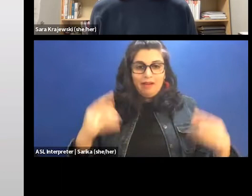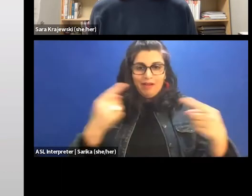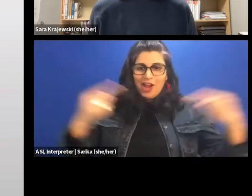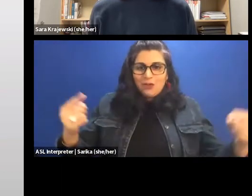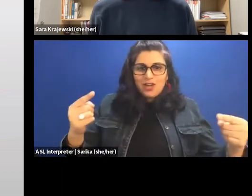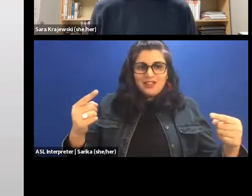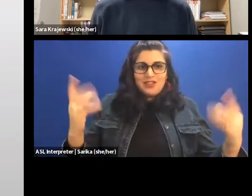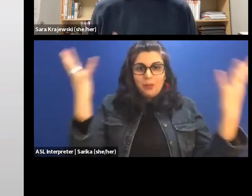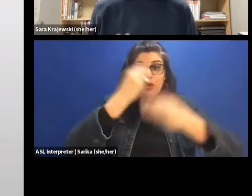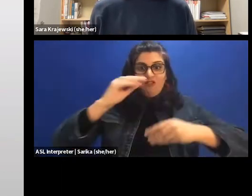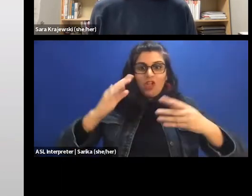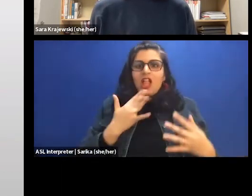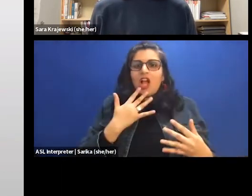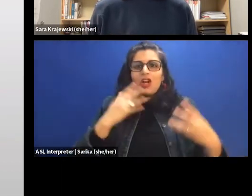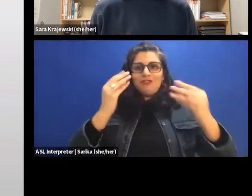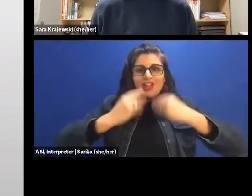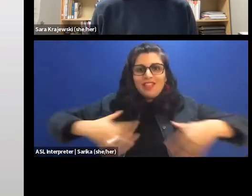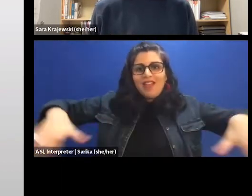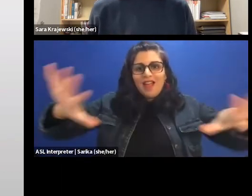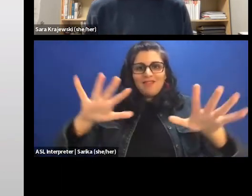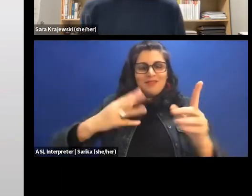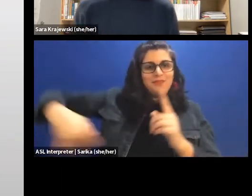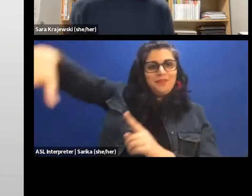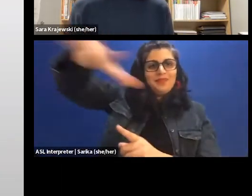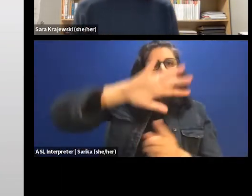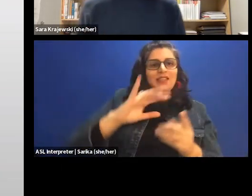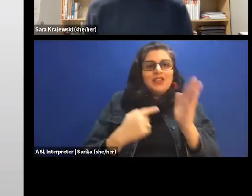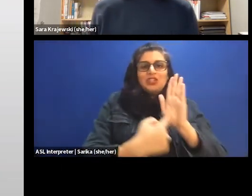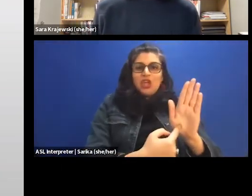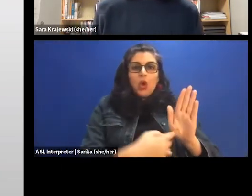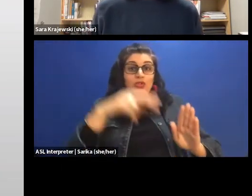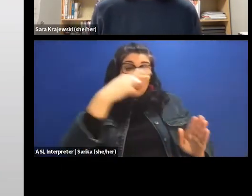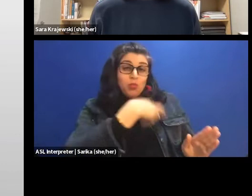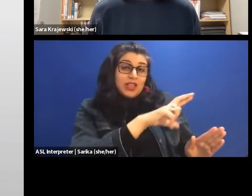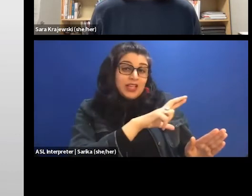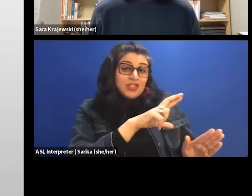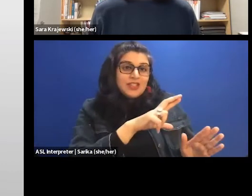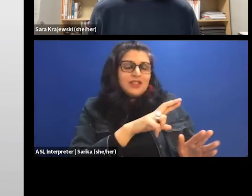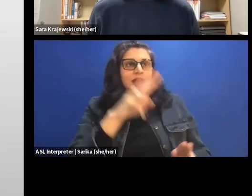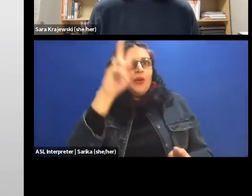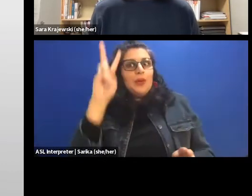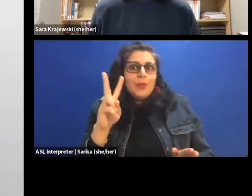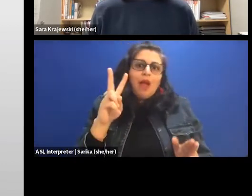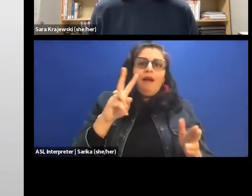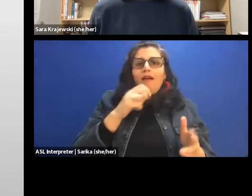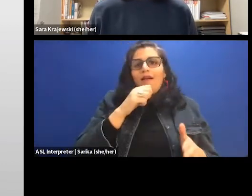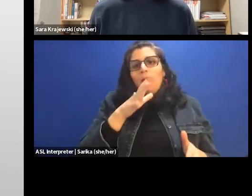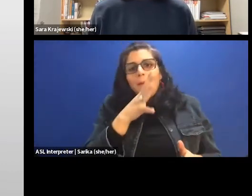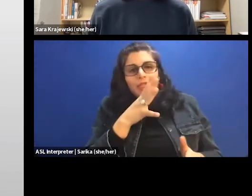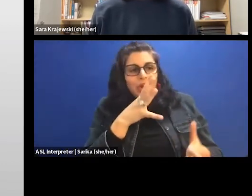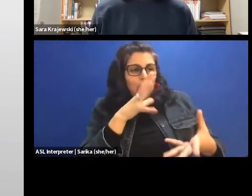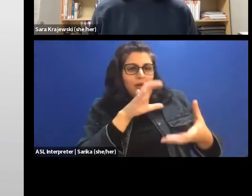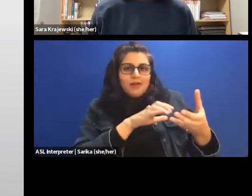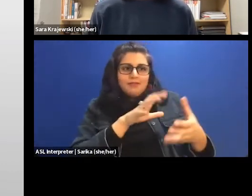the customs of Mexican society and religious beliefs that prized wifely virtue and motherhood as the proper role